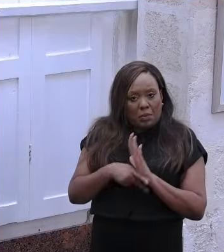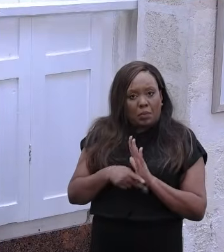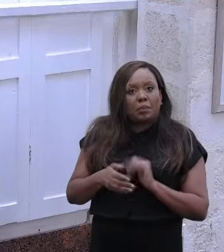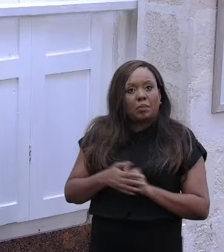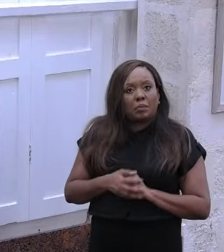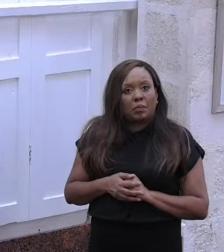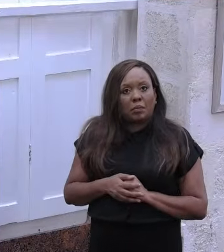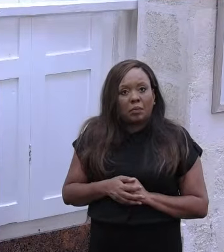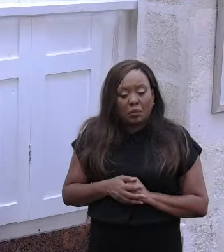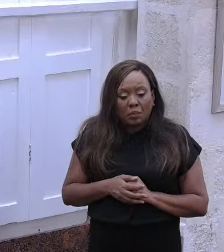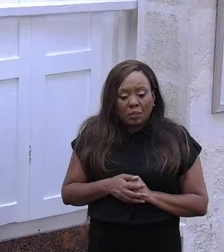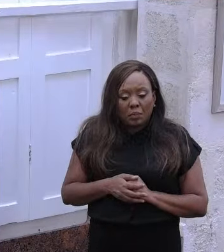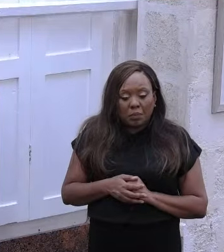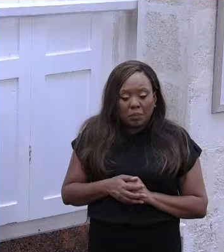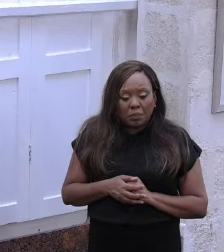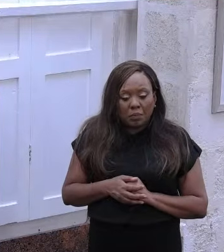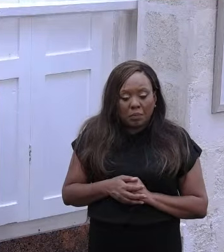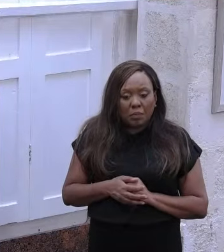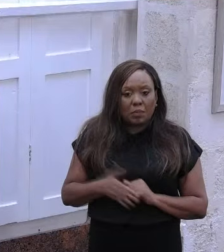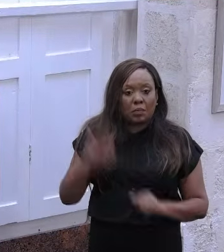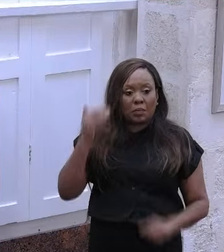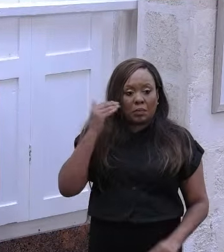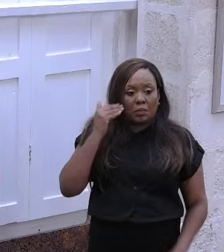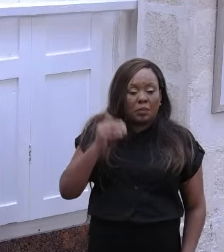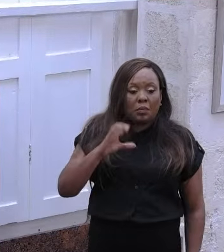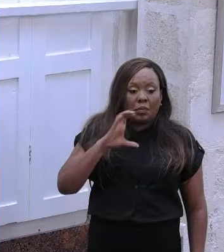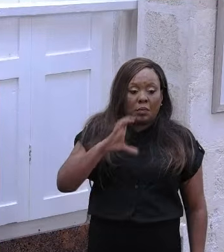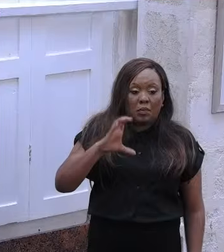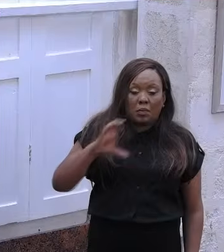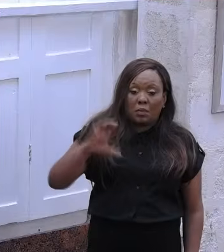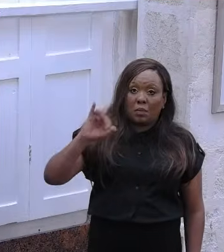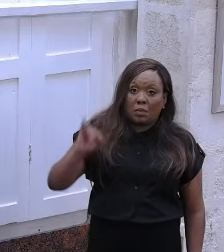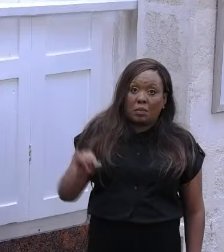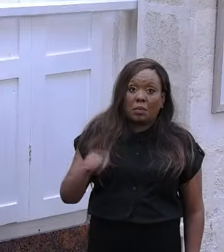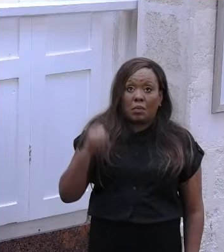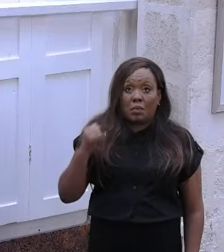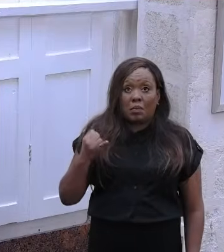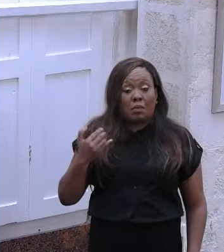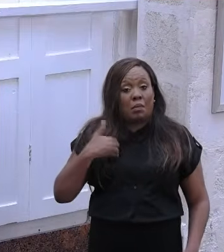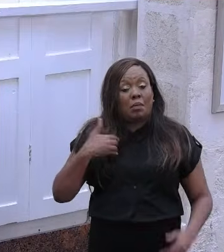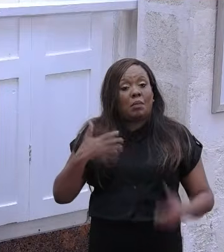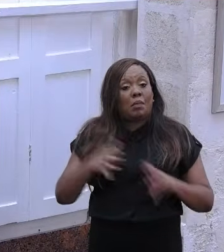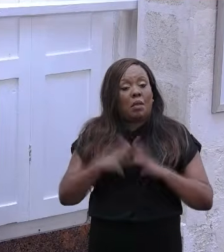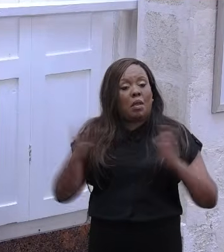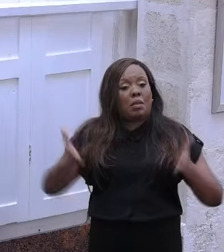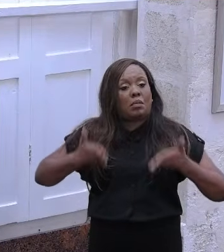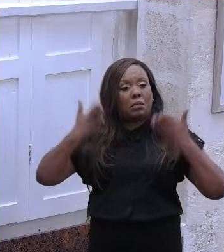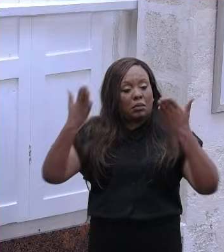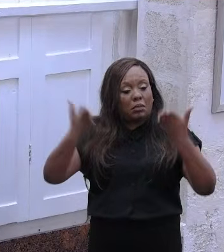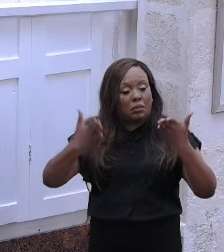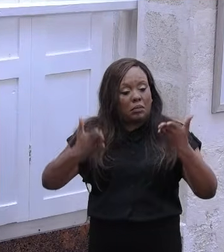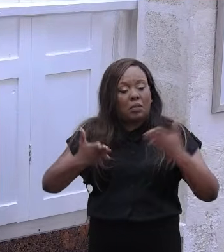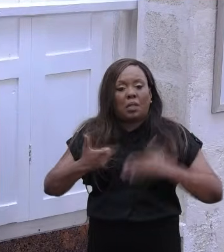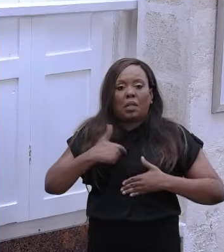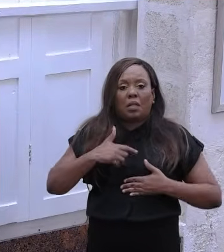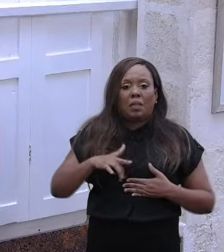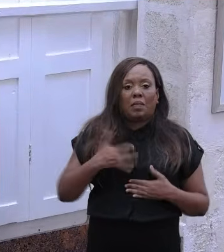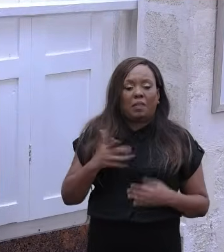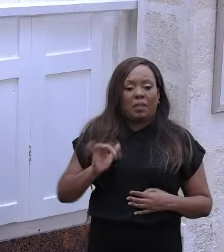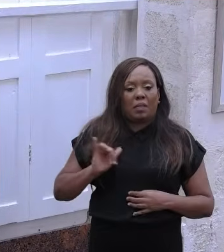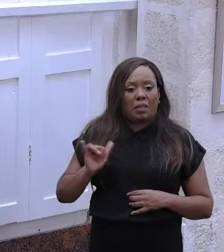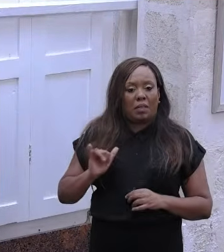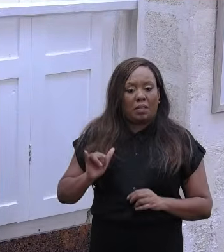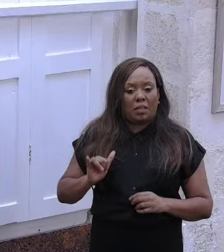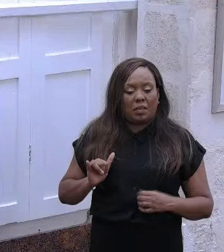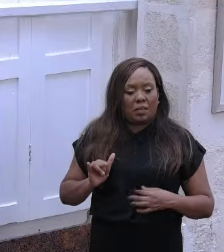them by the CCJ in its original jurisdiction. And so I think that based on what I'm seeing